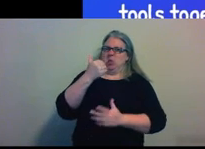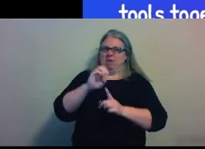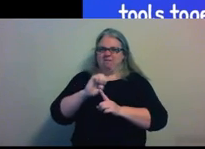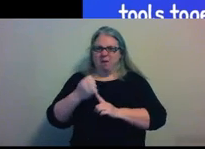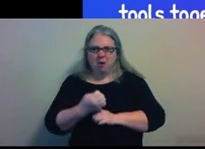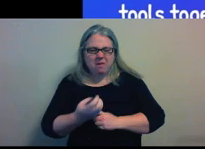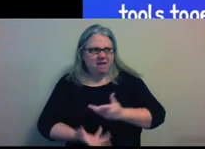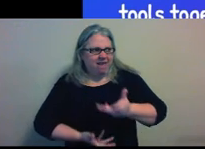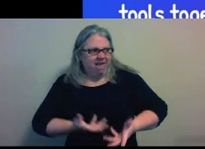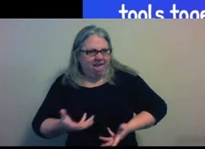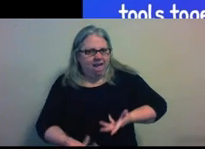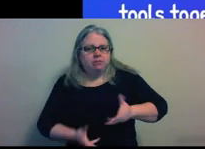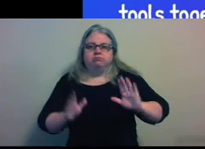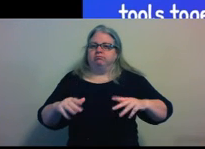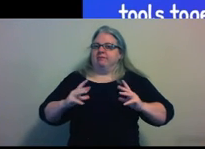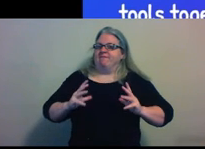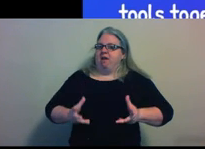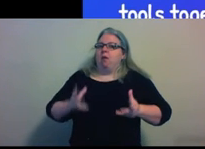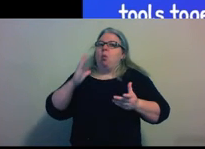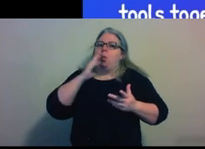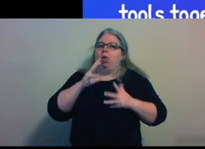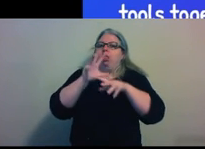new digital learning environment.